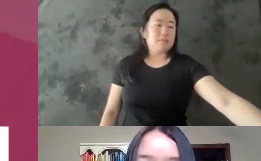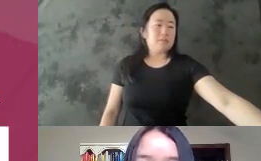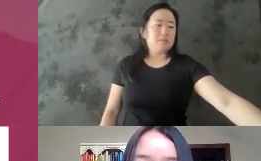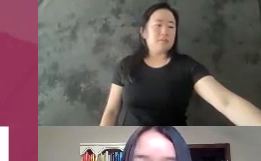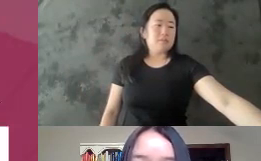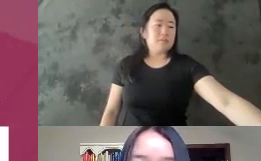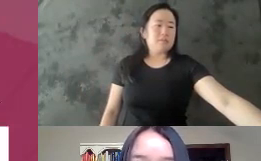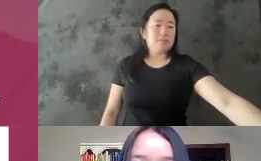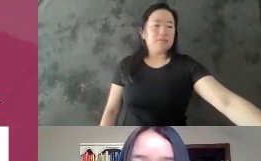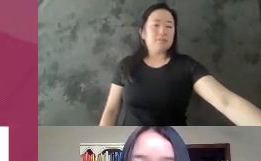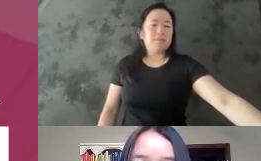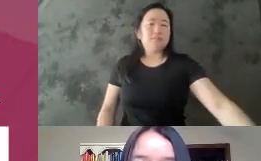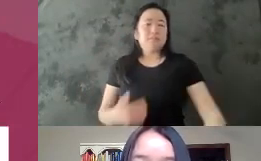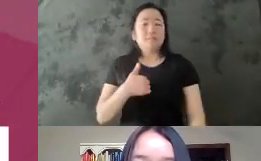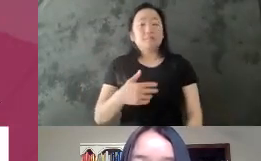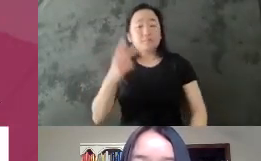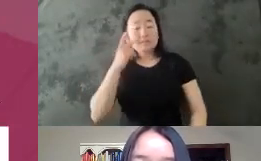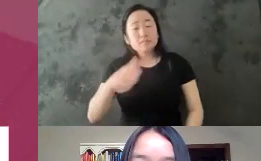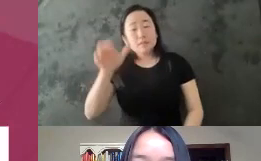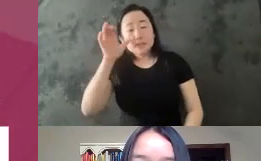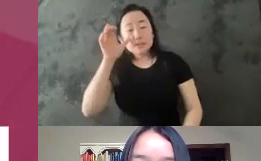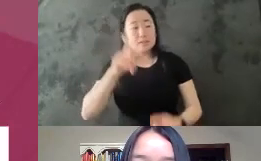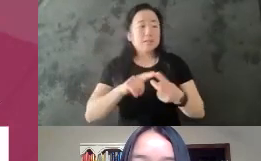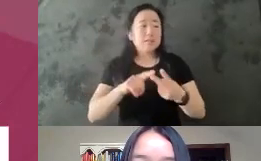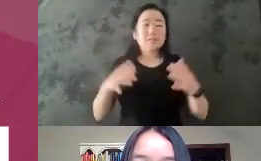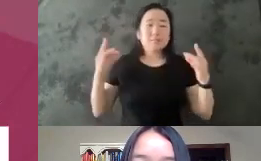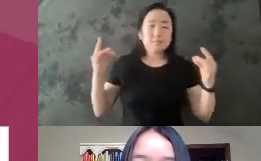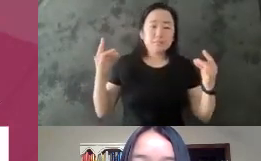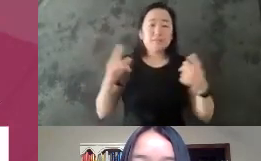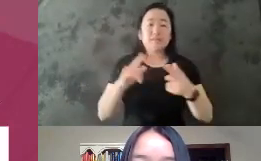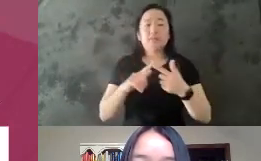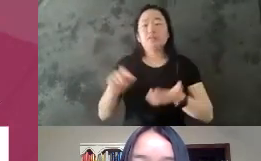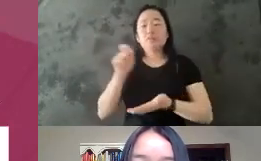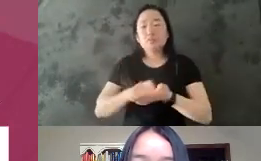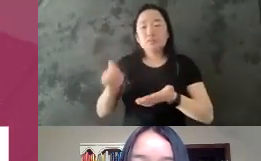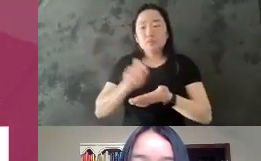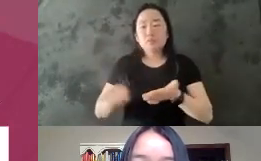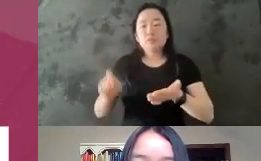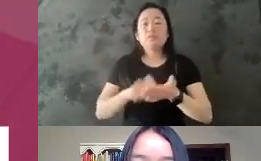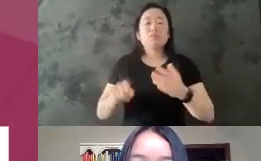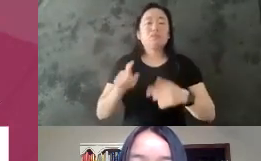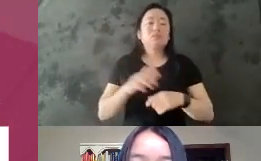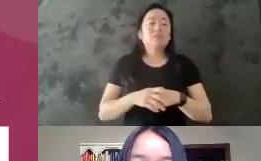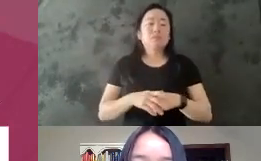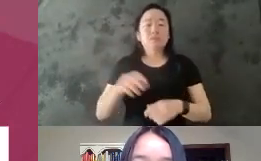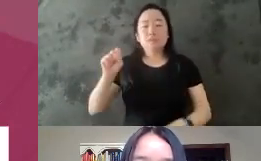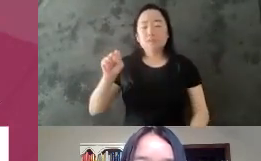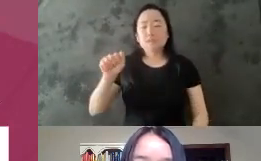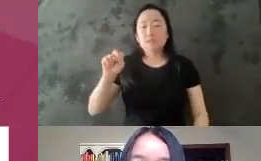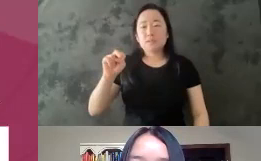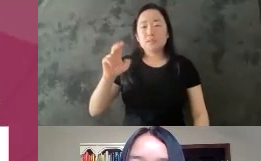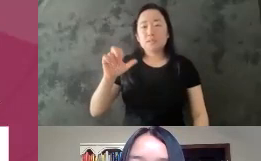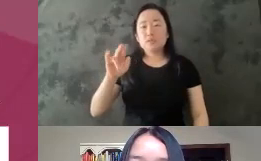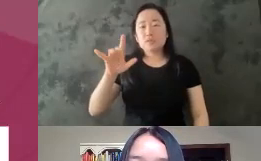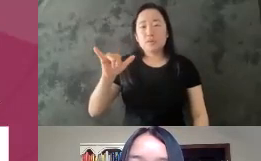So I'm seeing listening, meditation and journaling. A couple of people actually said listening. The sanctuary model where the client leads.